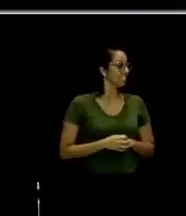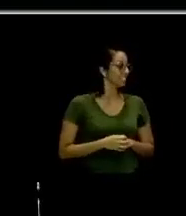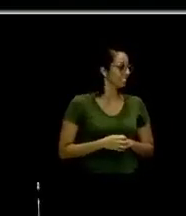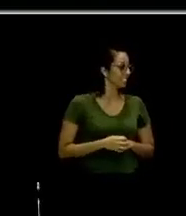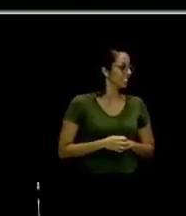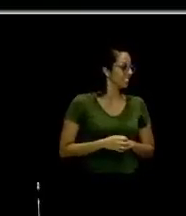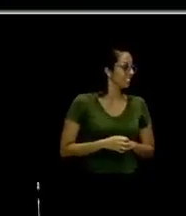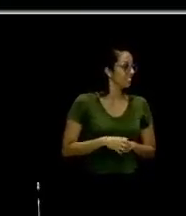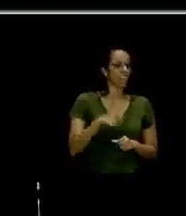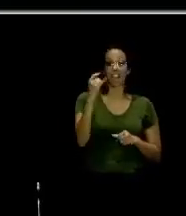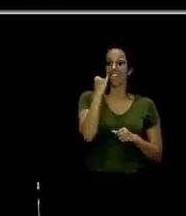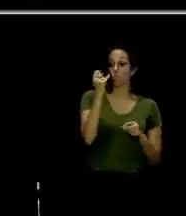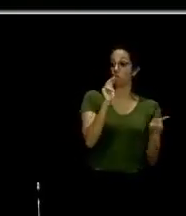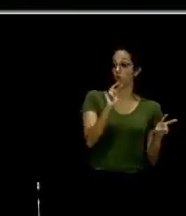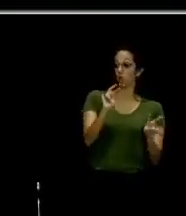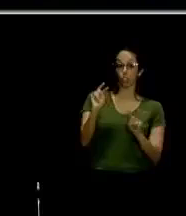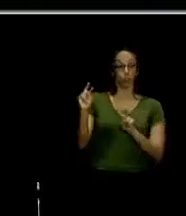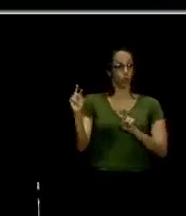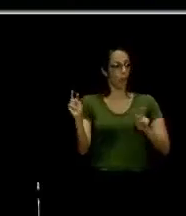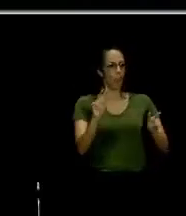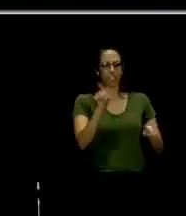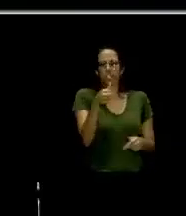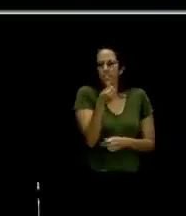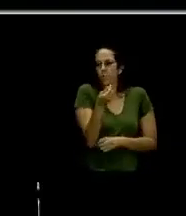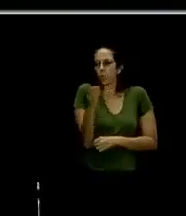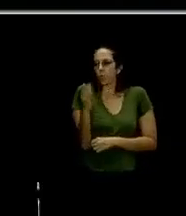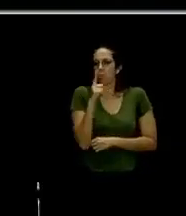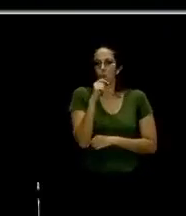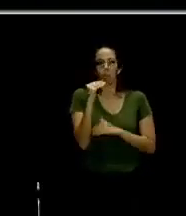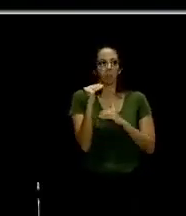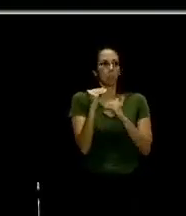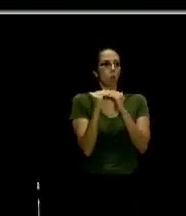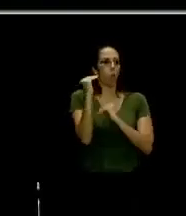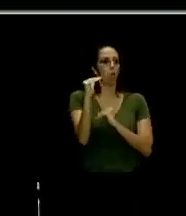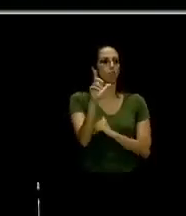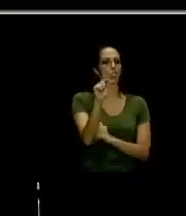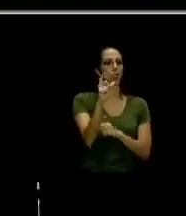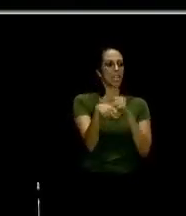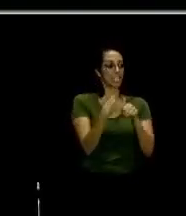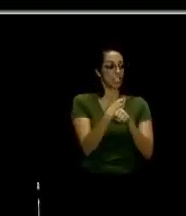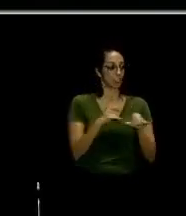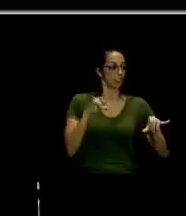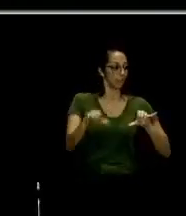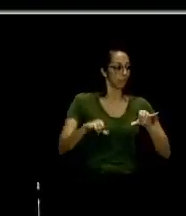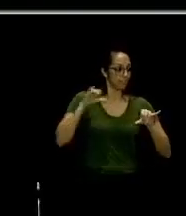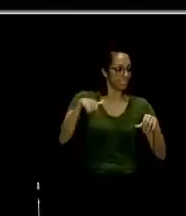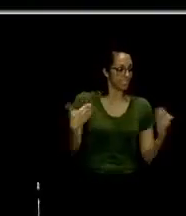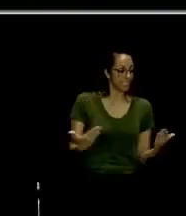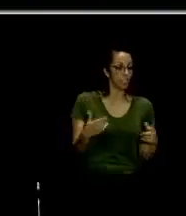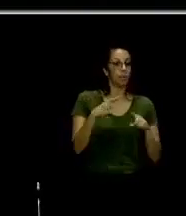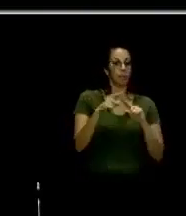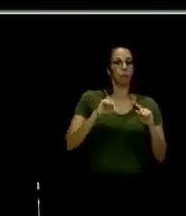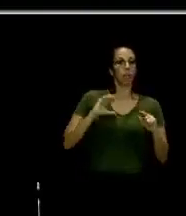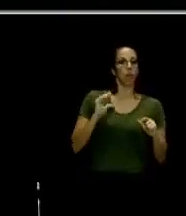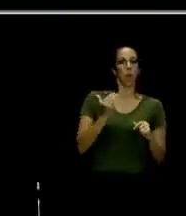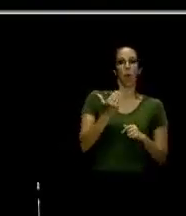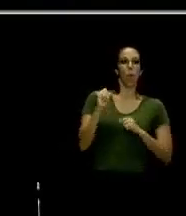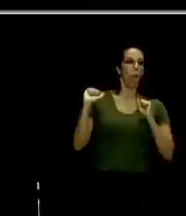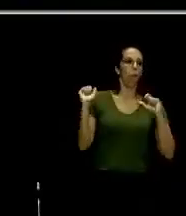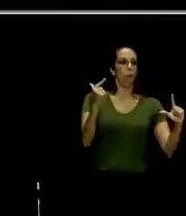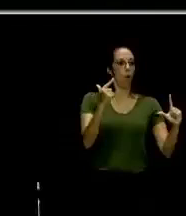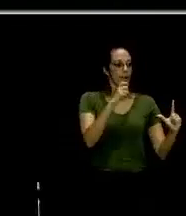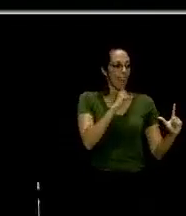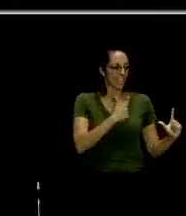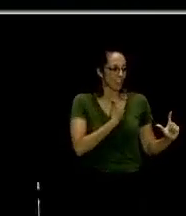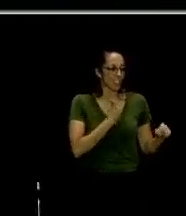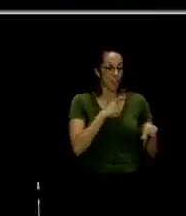And you saw, if you looked around, there was just a handful that were over 20 years of coming here. So we all aged ourselves, as he just said.